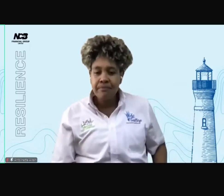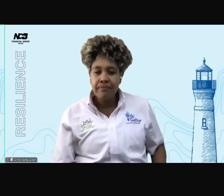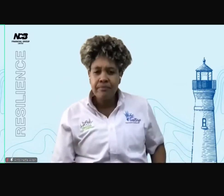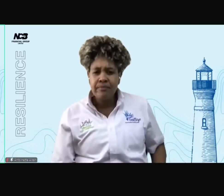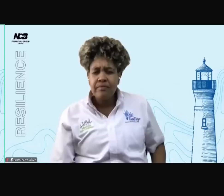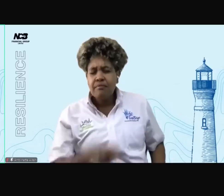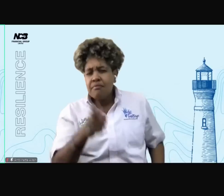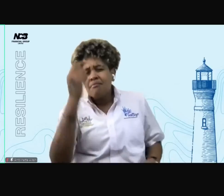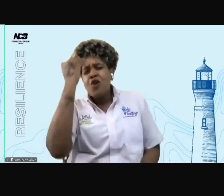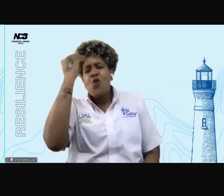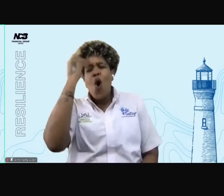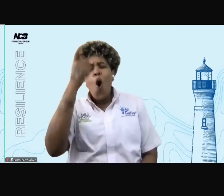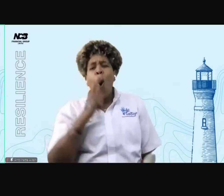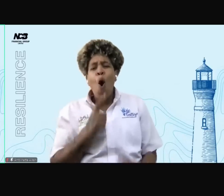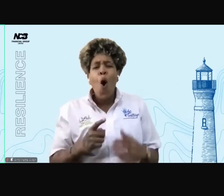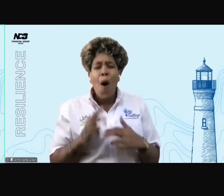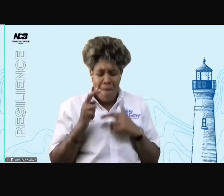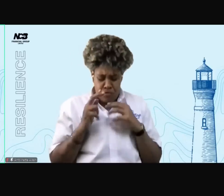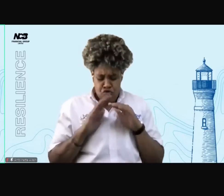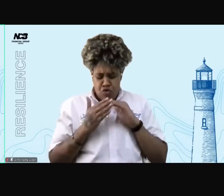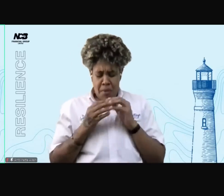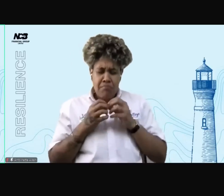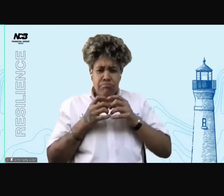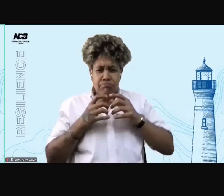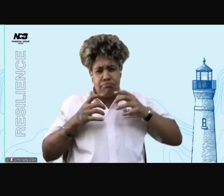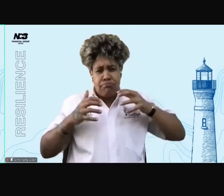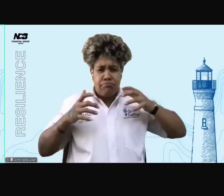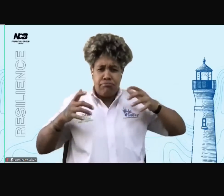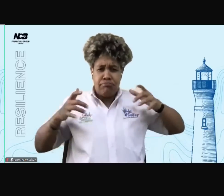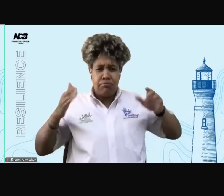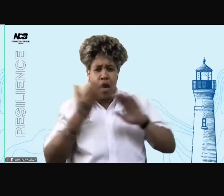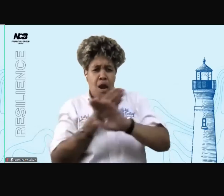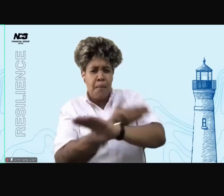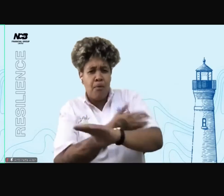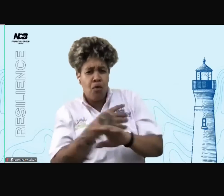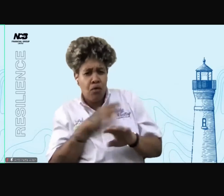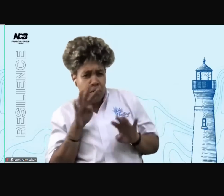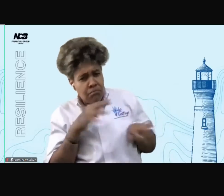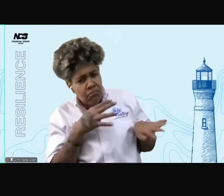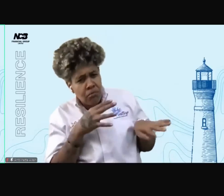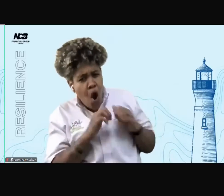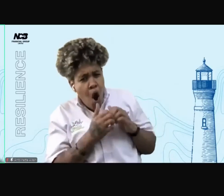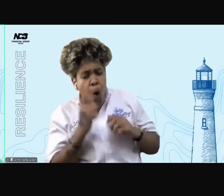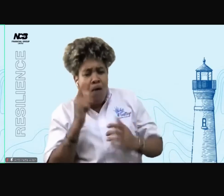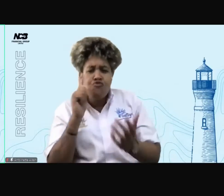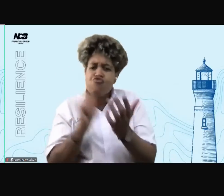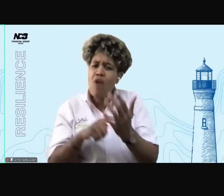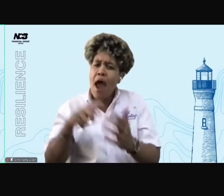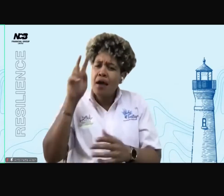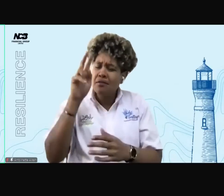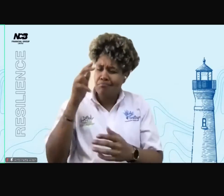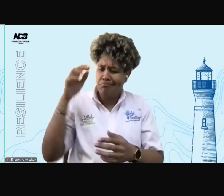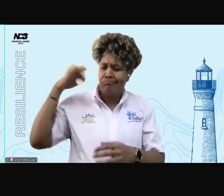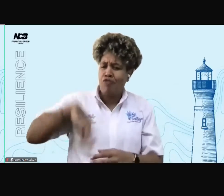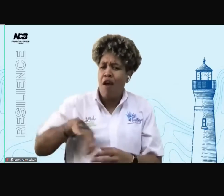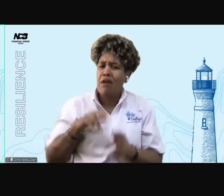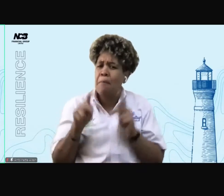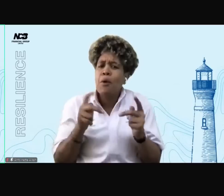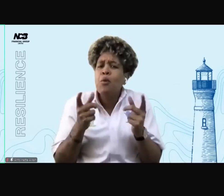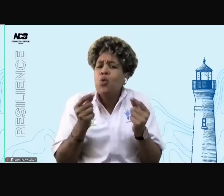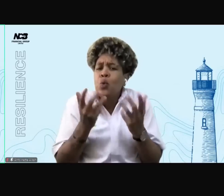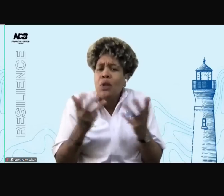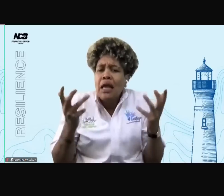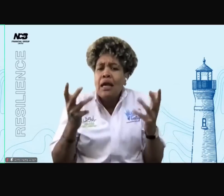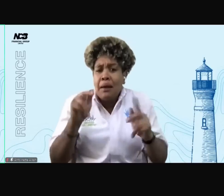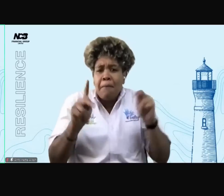You know, to build a better Jamaica, we have to recognize our prophets, the people who are doing things, the people who are